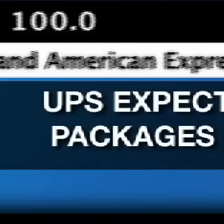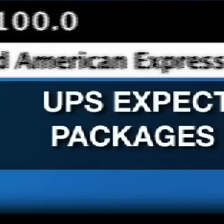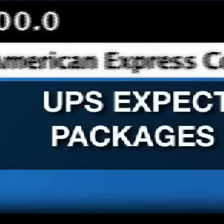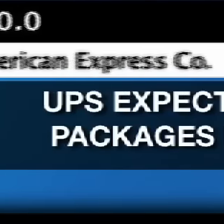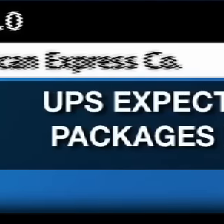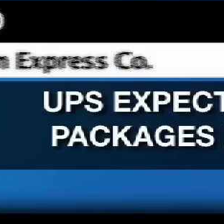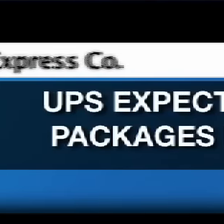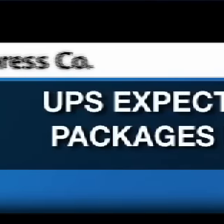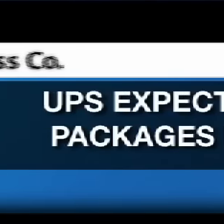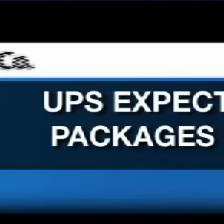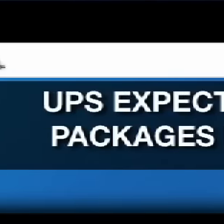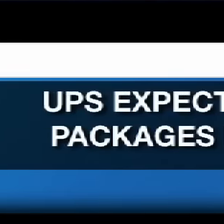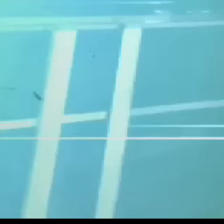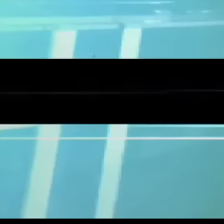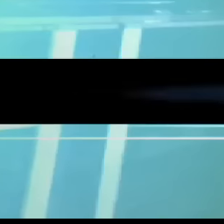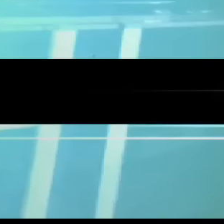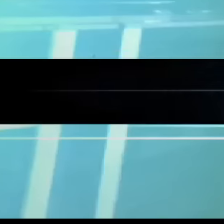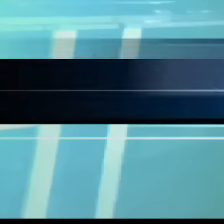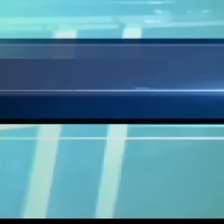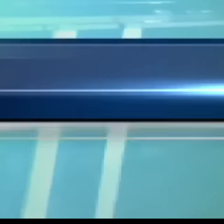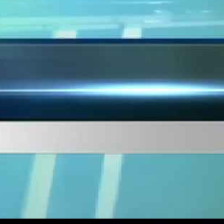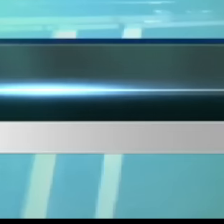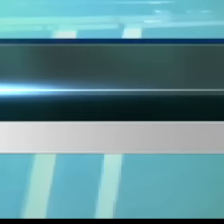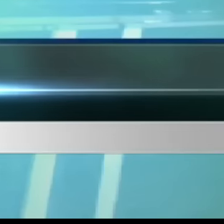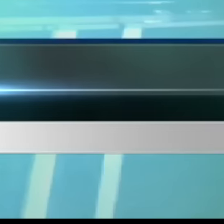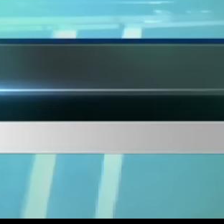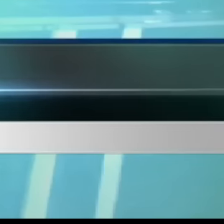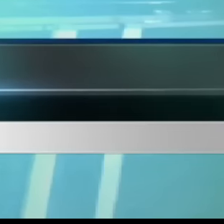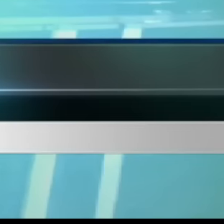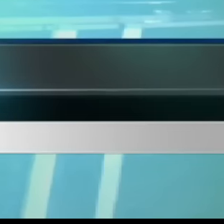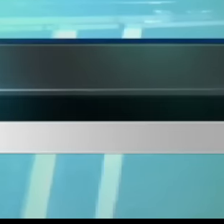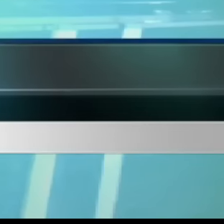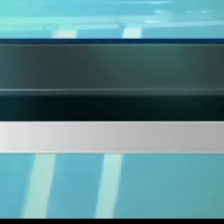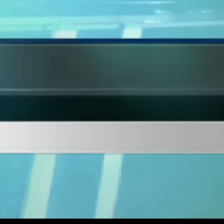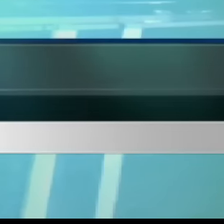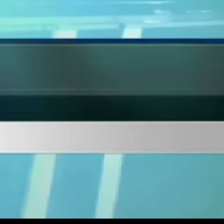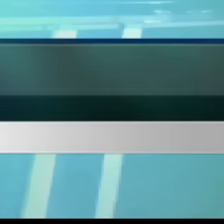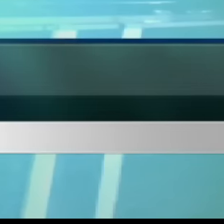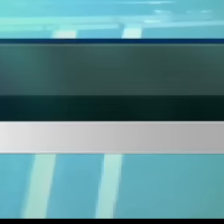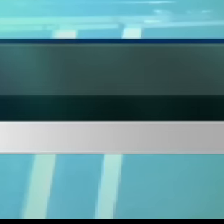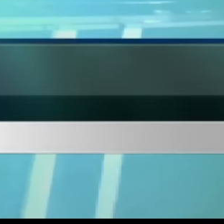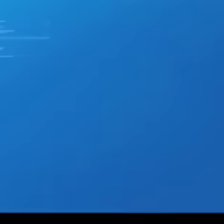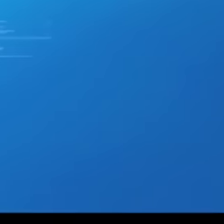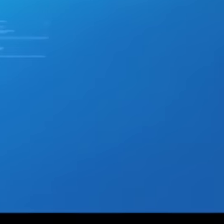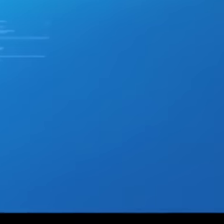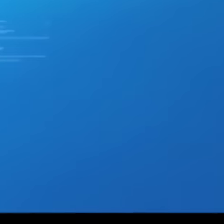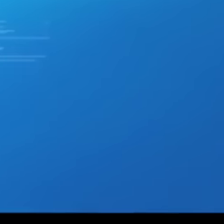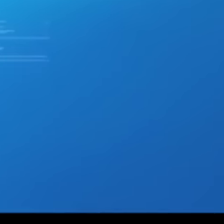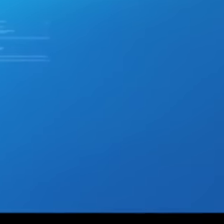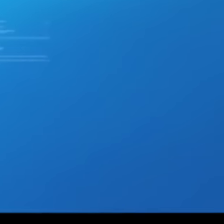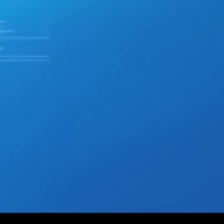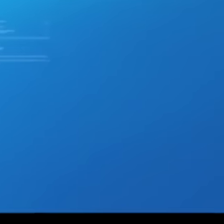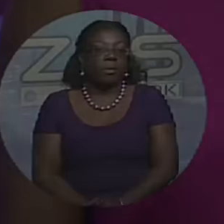is helping both companies. That was your Royal Fidelity Business News. I'm Jimenita Swain.